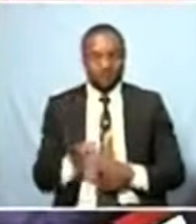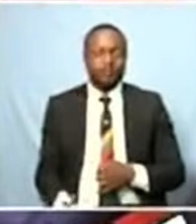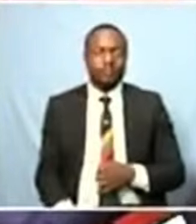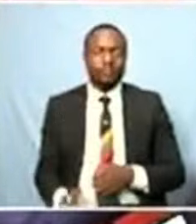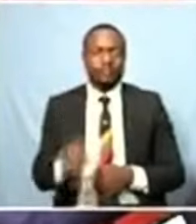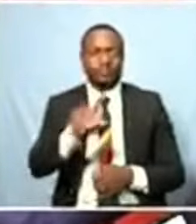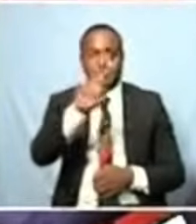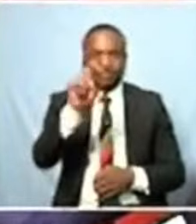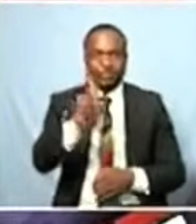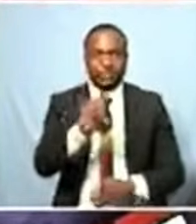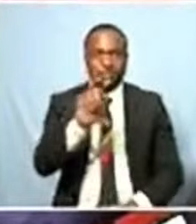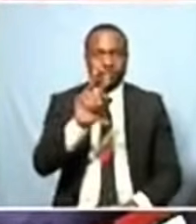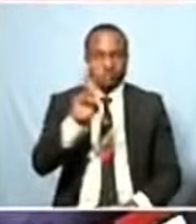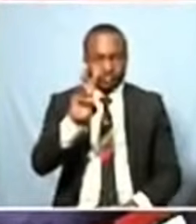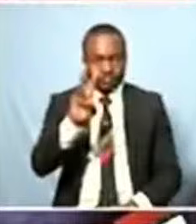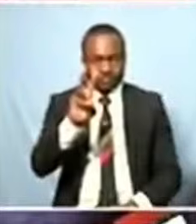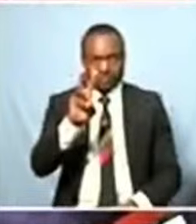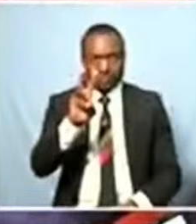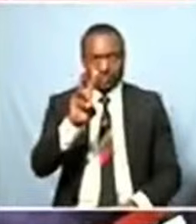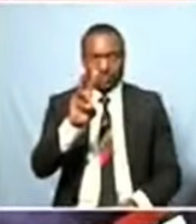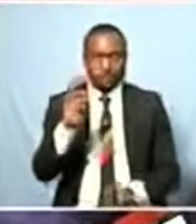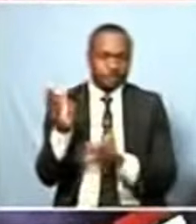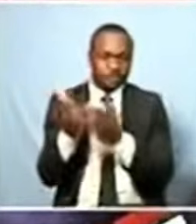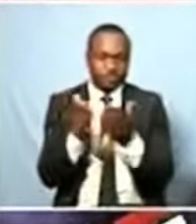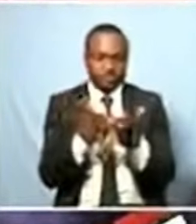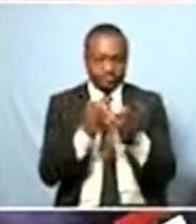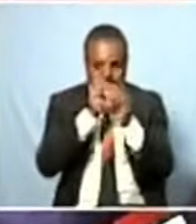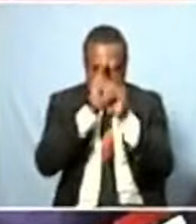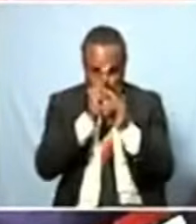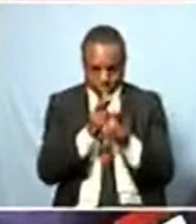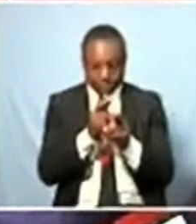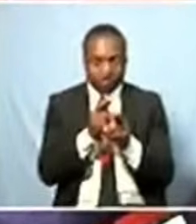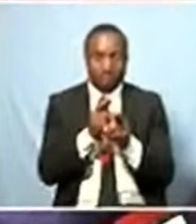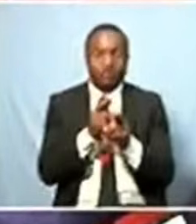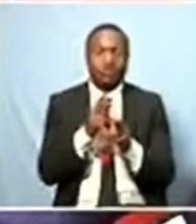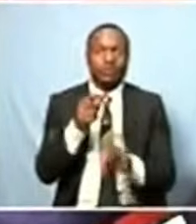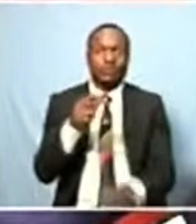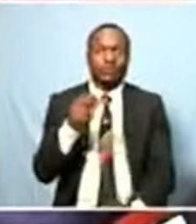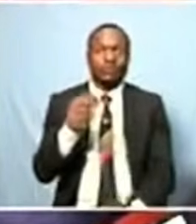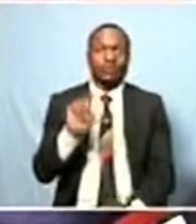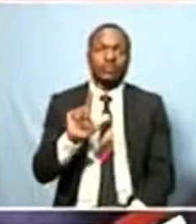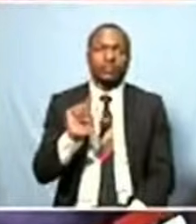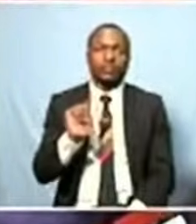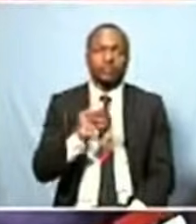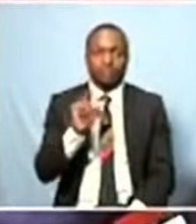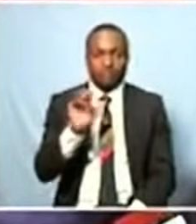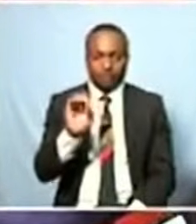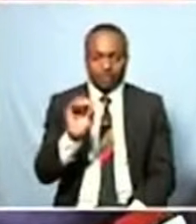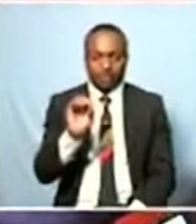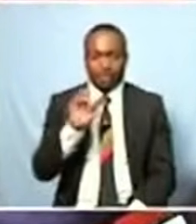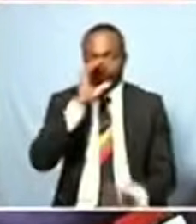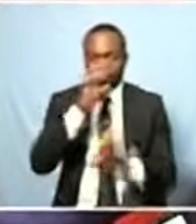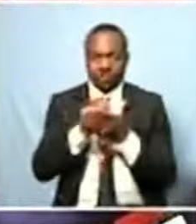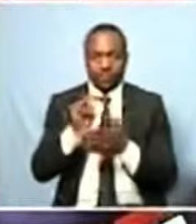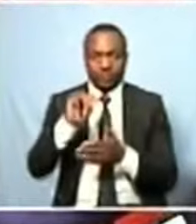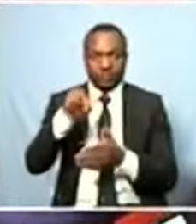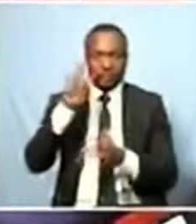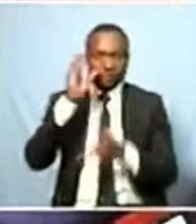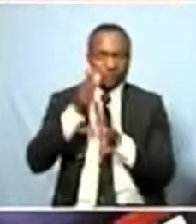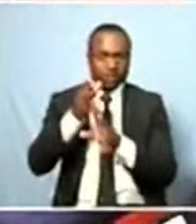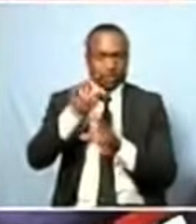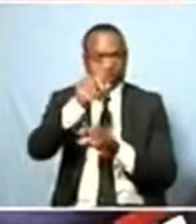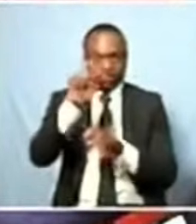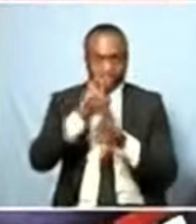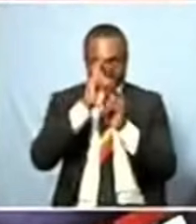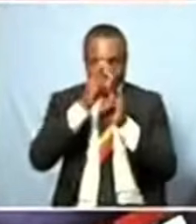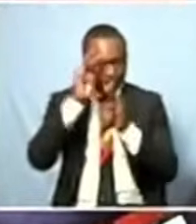And question 126 is expected to come from Mr. Sipo Lazo Chilanga, Member of Parliament, and his question will be directed to the Minister of